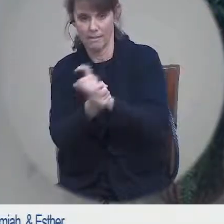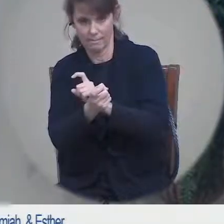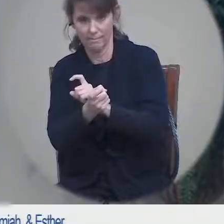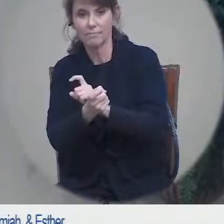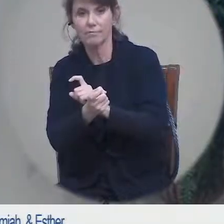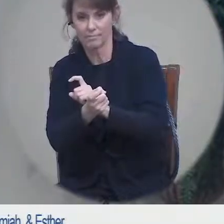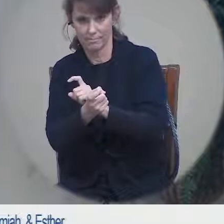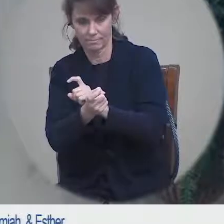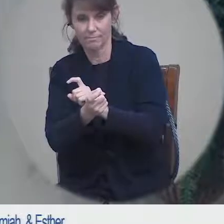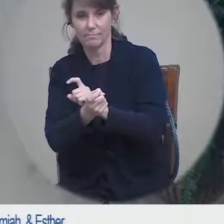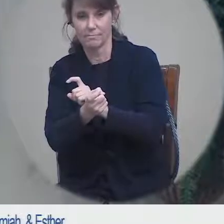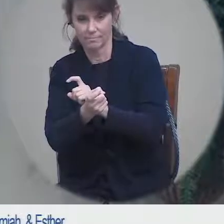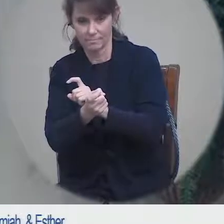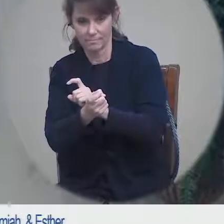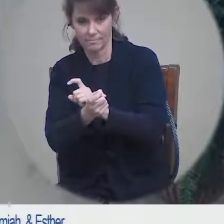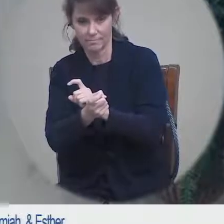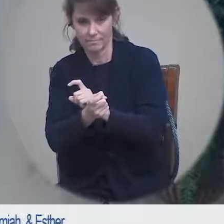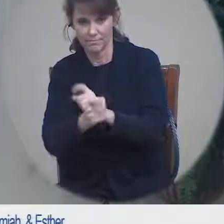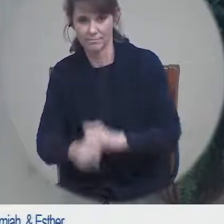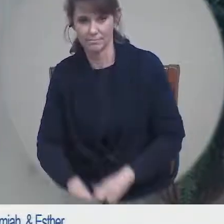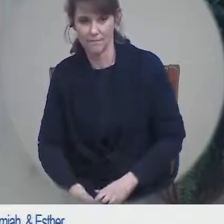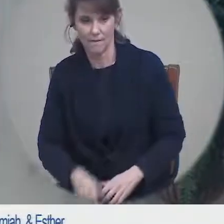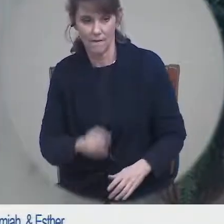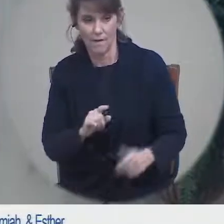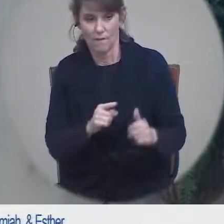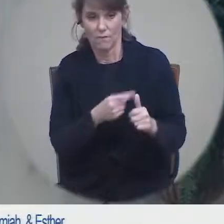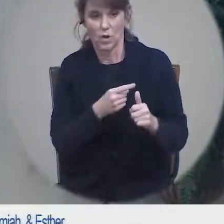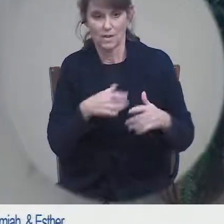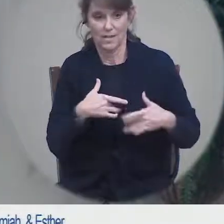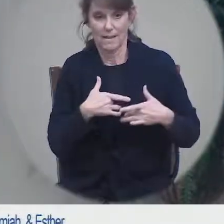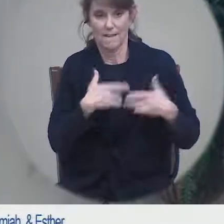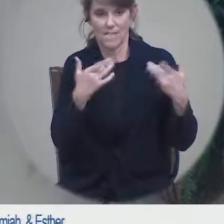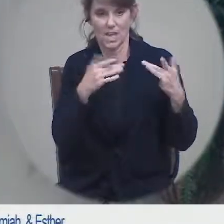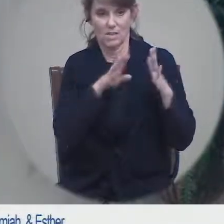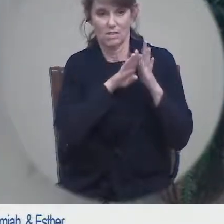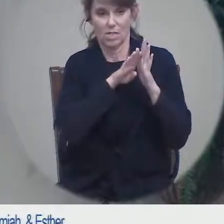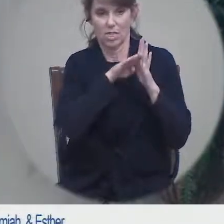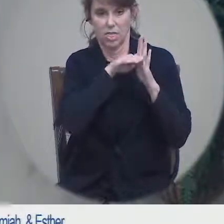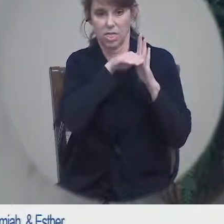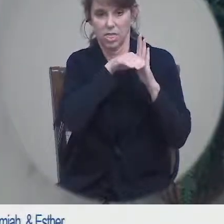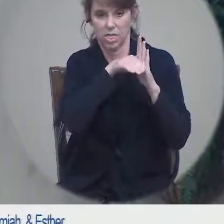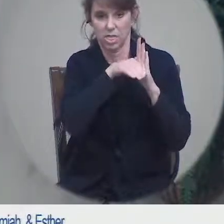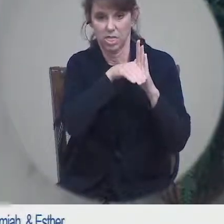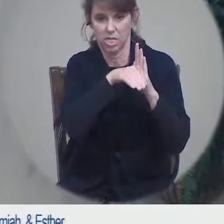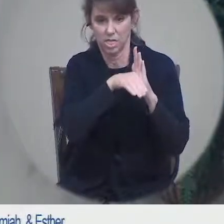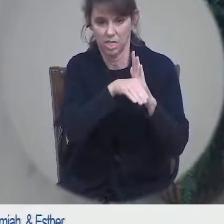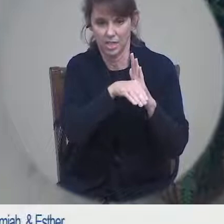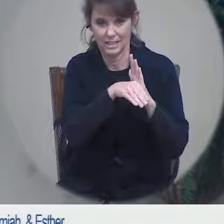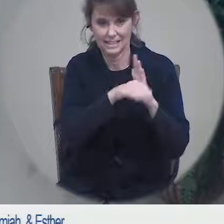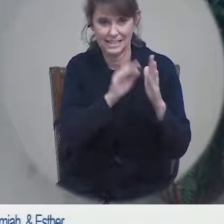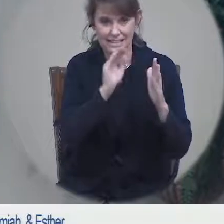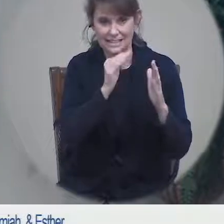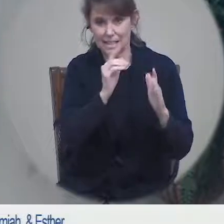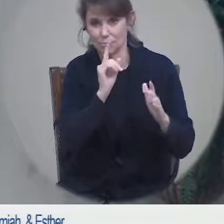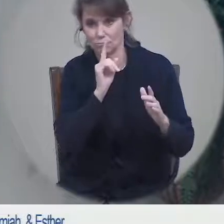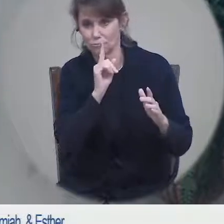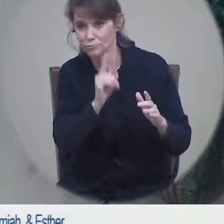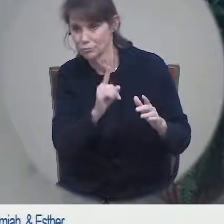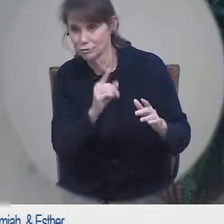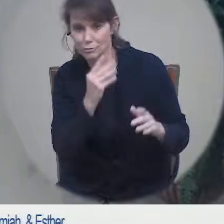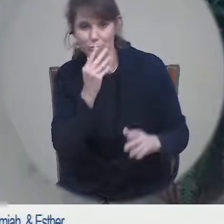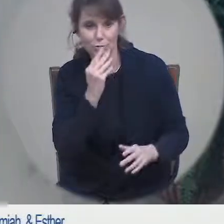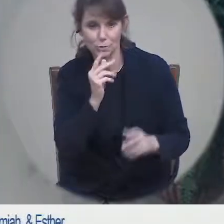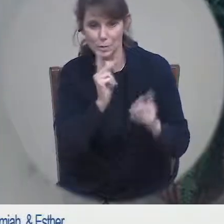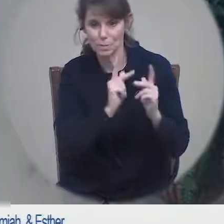It's where the events that seem to be going down one road, where it leads to the destruction of God's people, actually